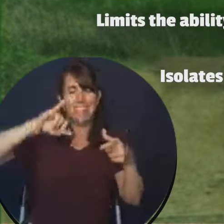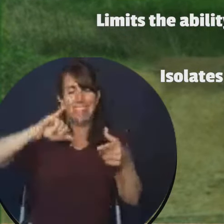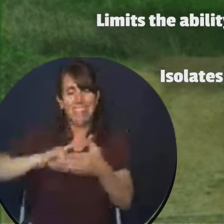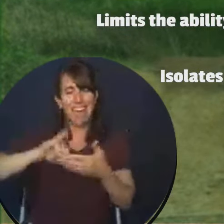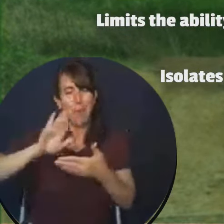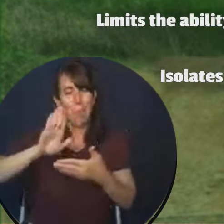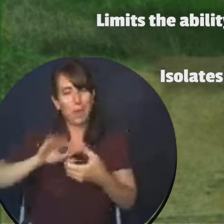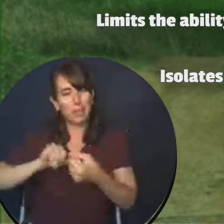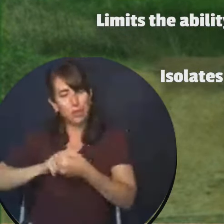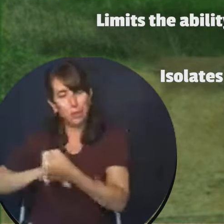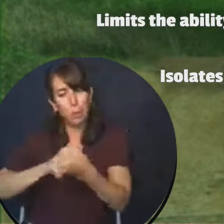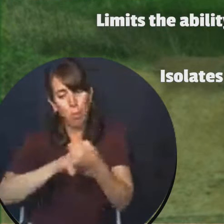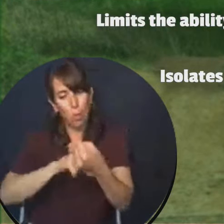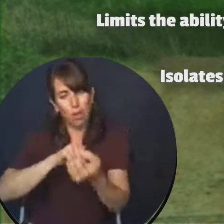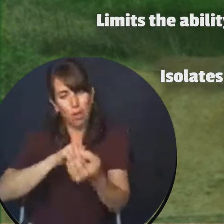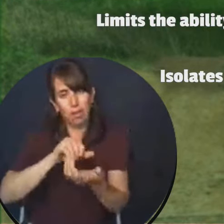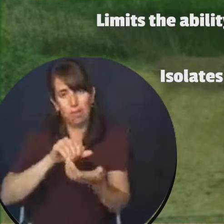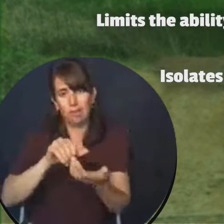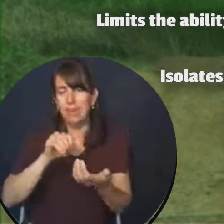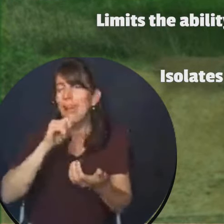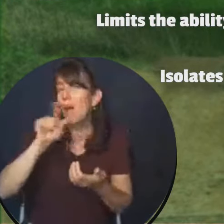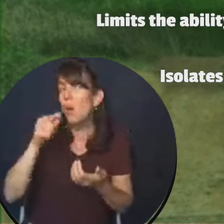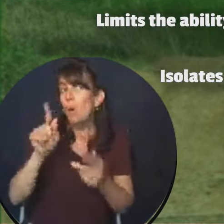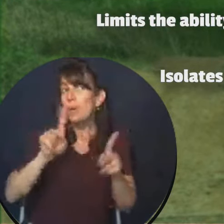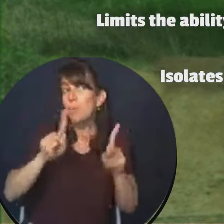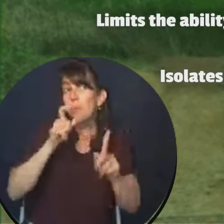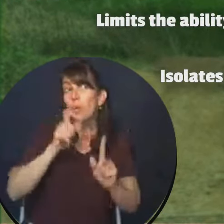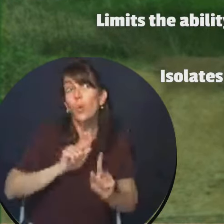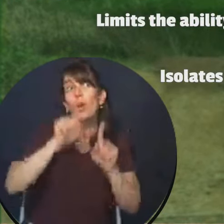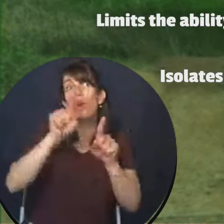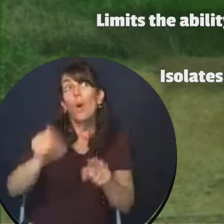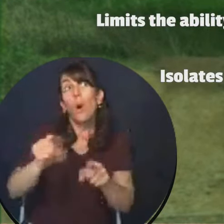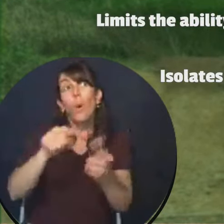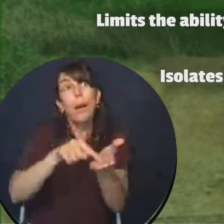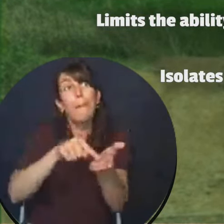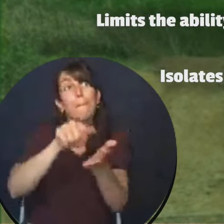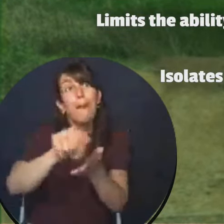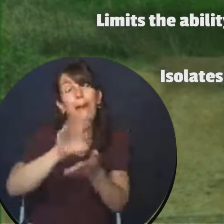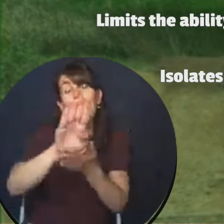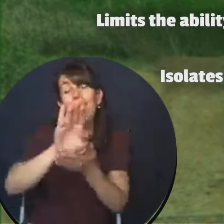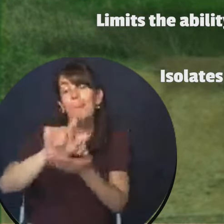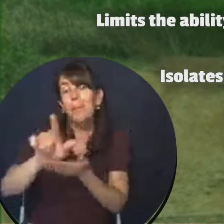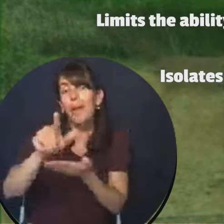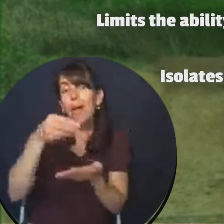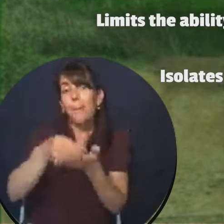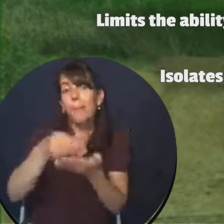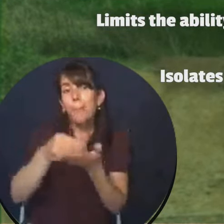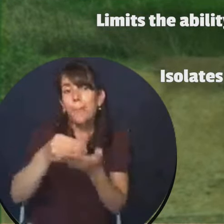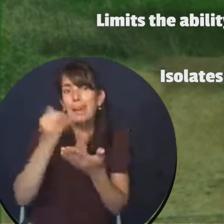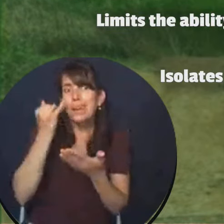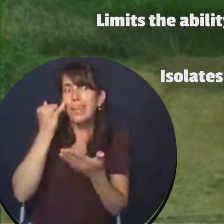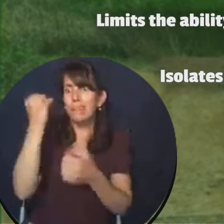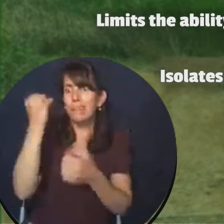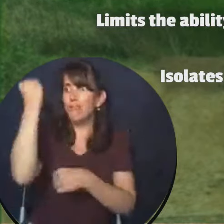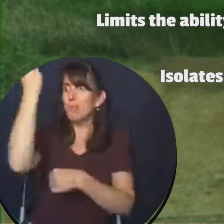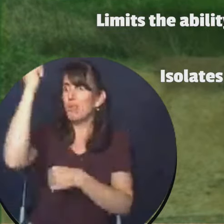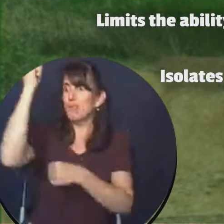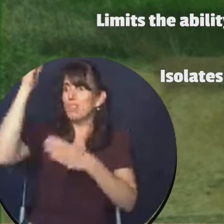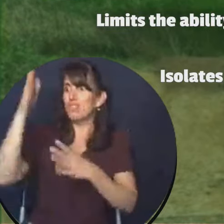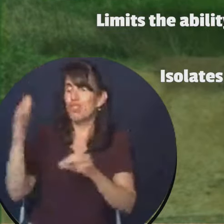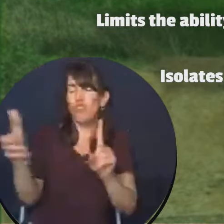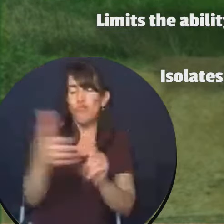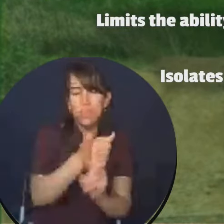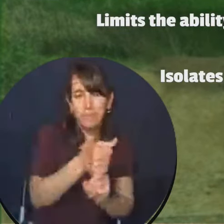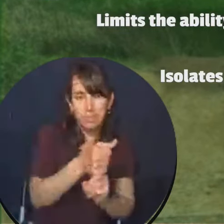are going and posting the bail. It's also the people who, you know, provide money for cars so that